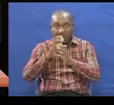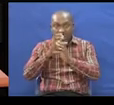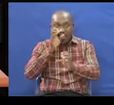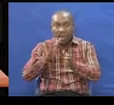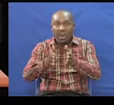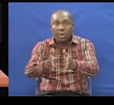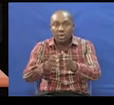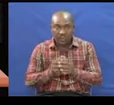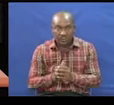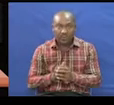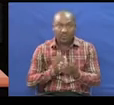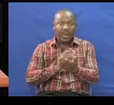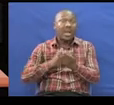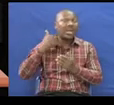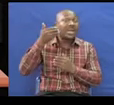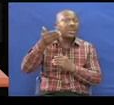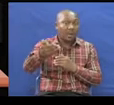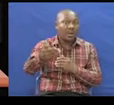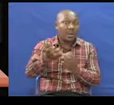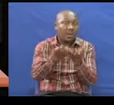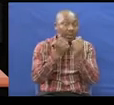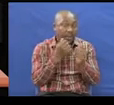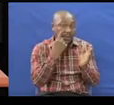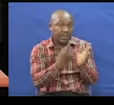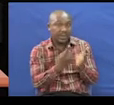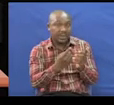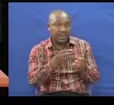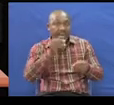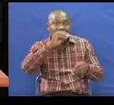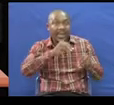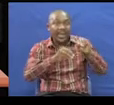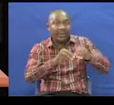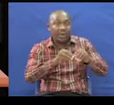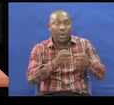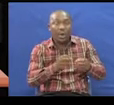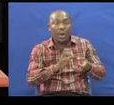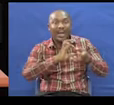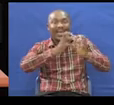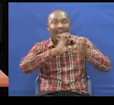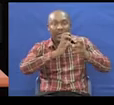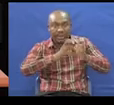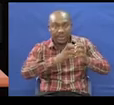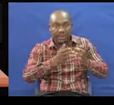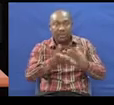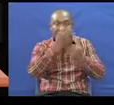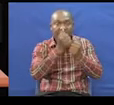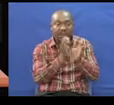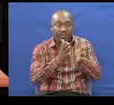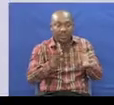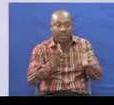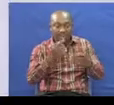And later on, we are going to see the chemical reaction which will be taking place in the preparation of